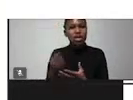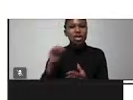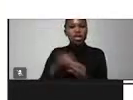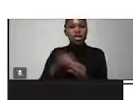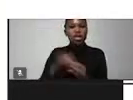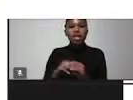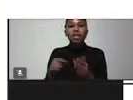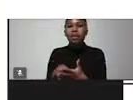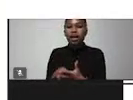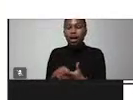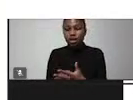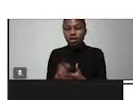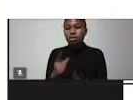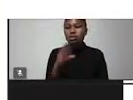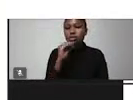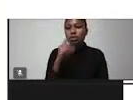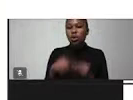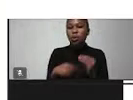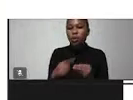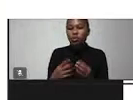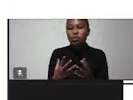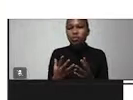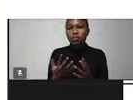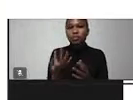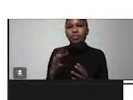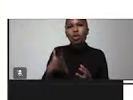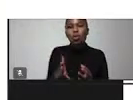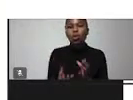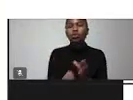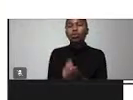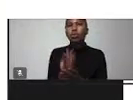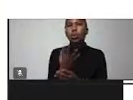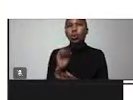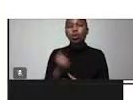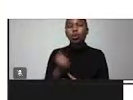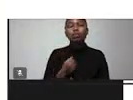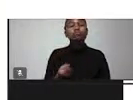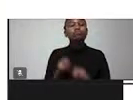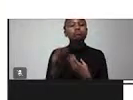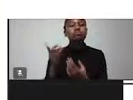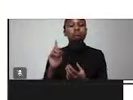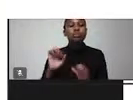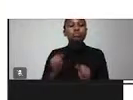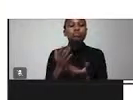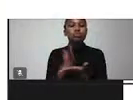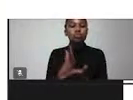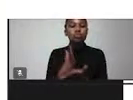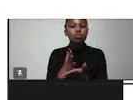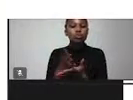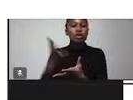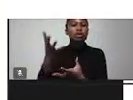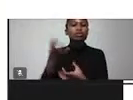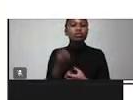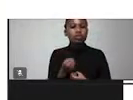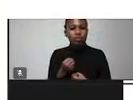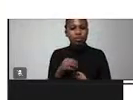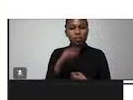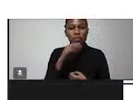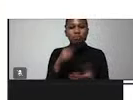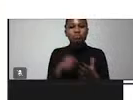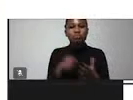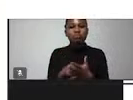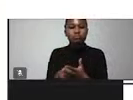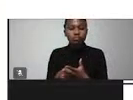So this really talks about the fact that if we want to grow our export base, we have to make sure that the exporters and the entrepreneurs who are at the heart of